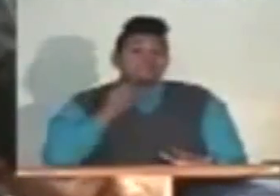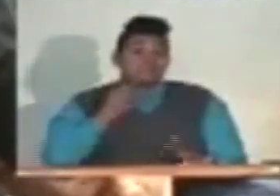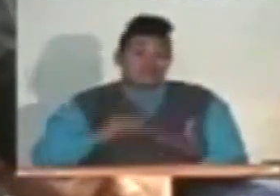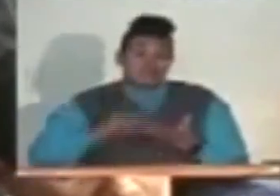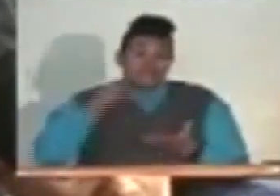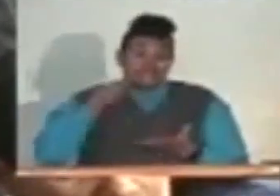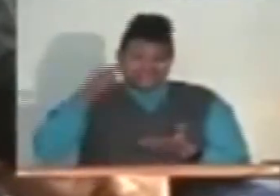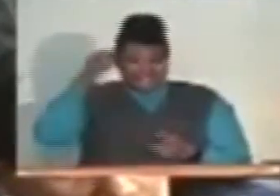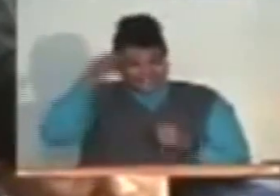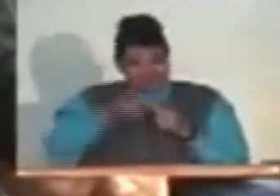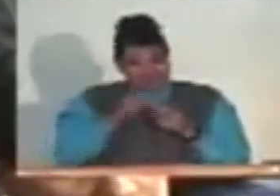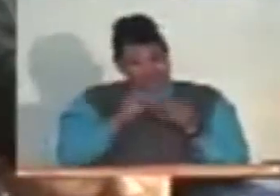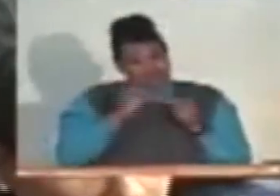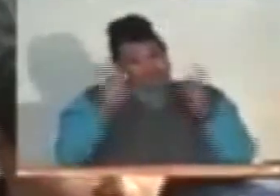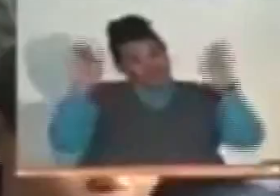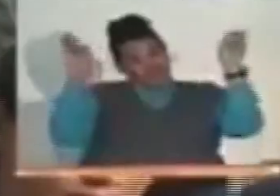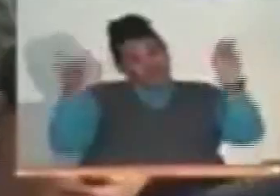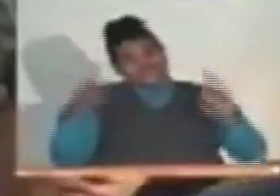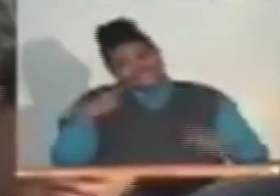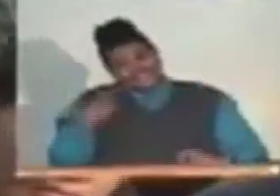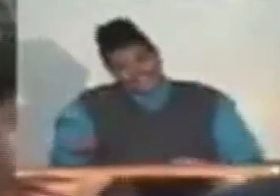medicine, quote unquote.